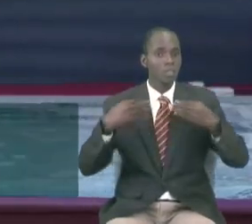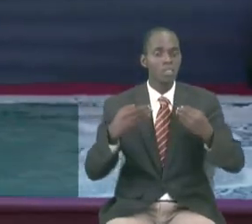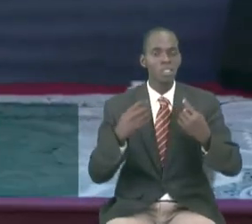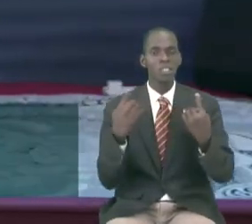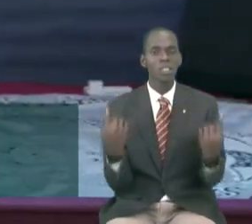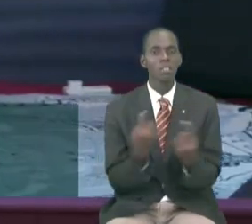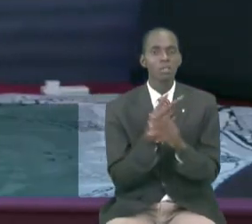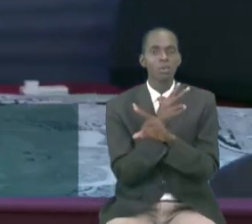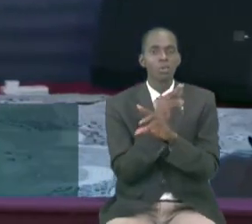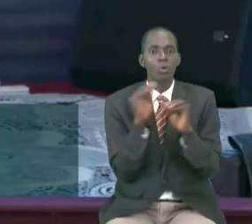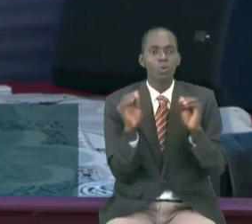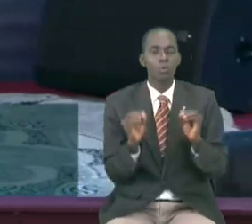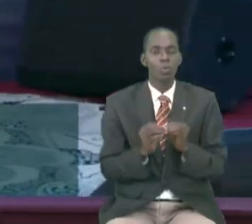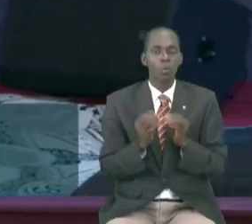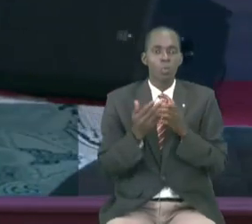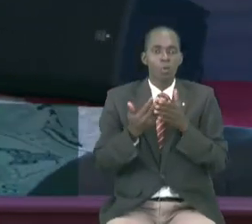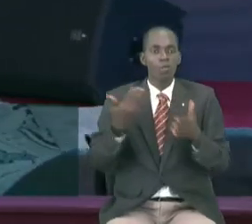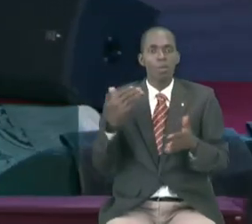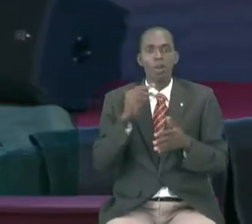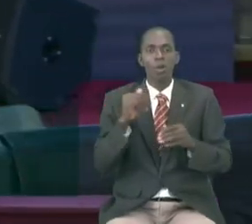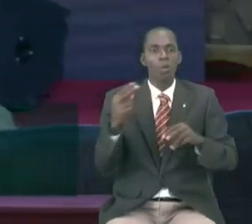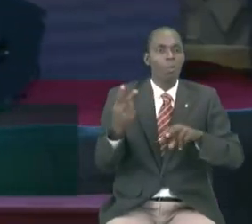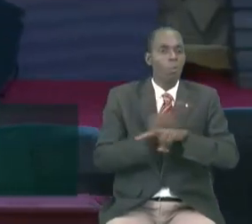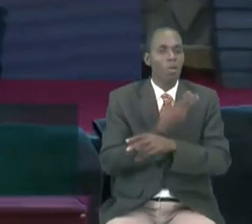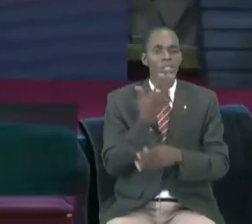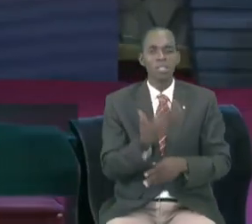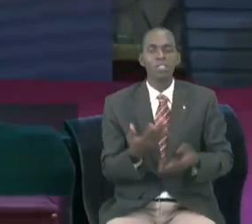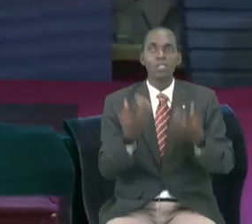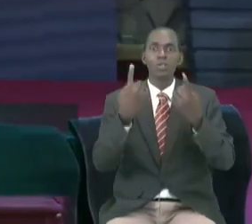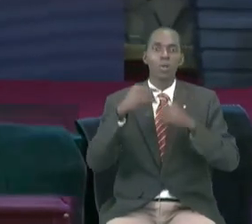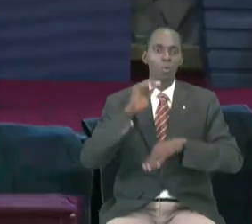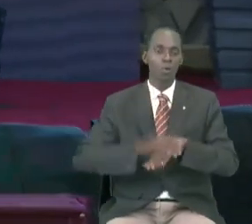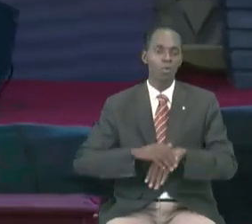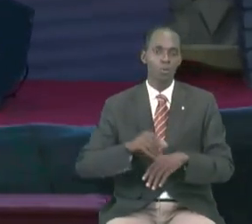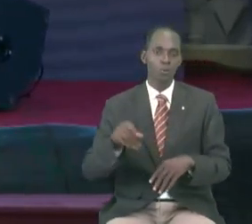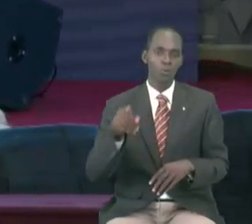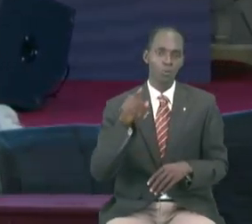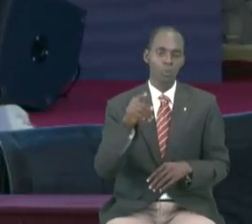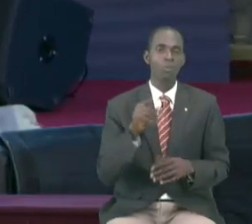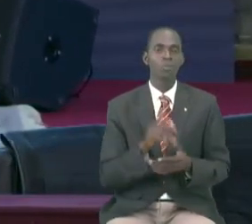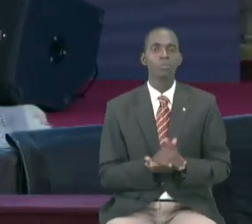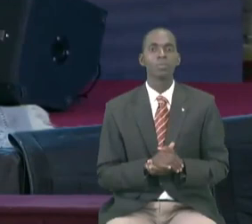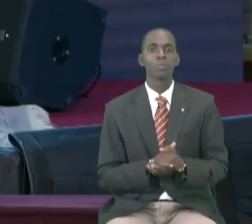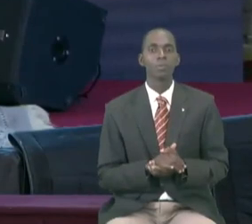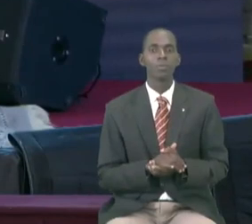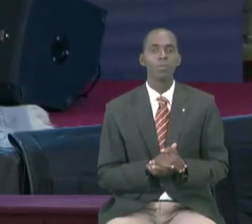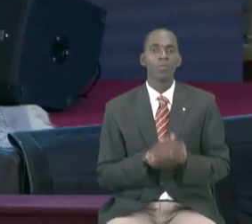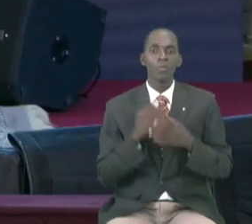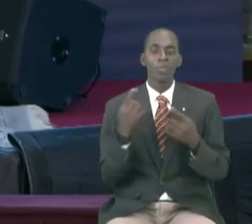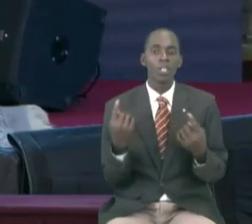thee. Sinful lifestyle has its consequence. Bad